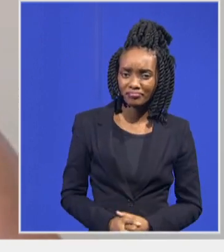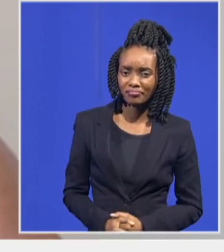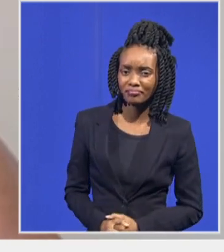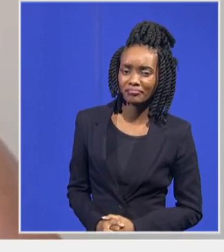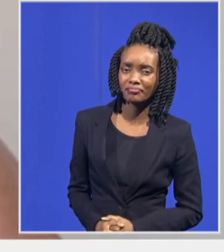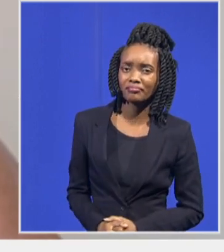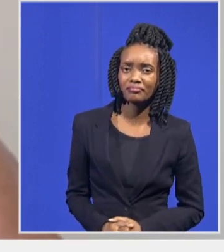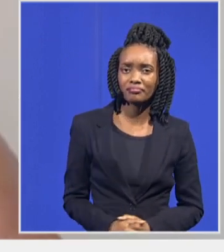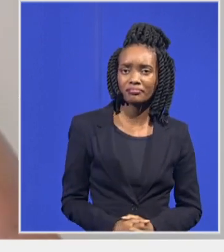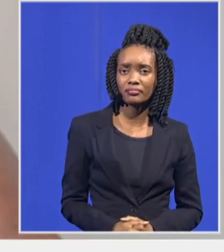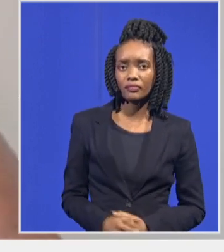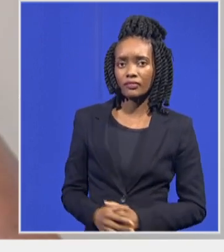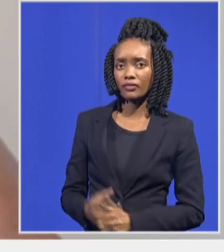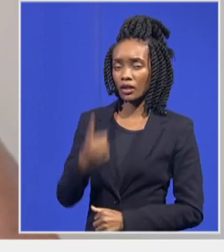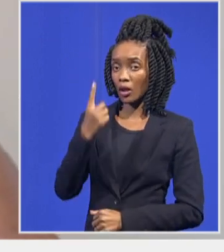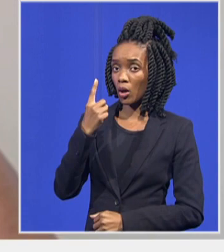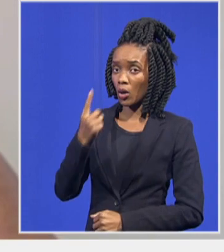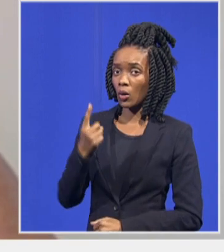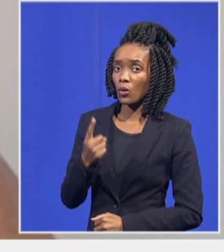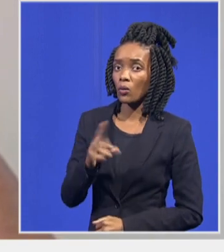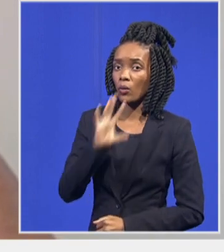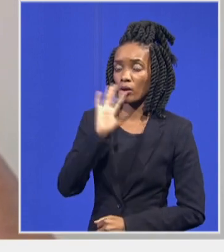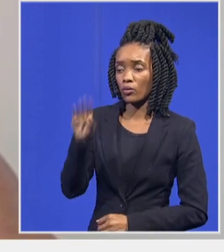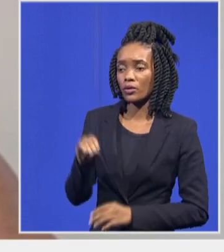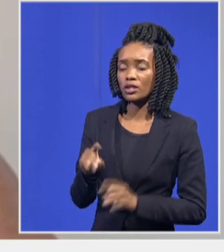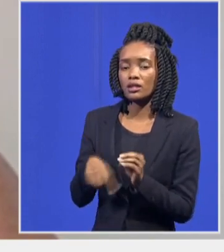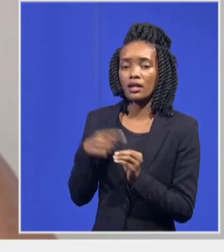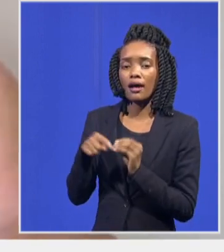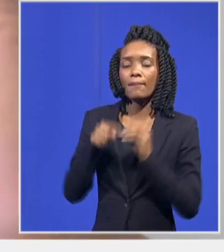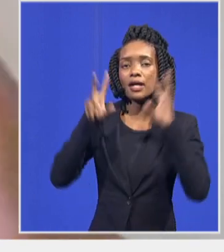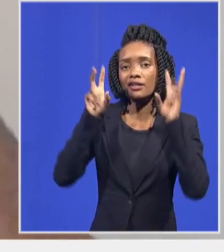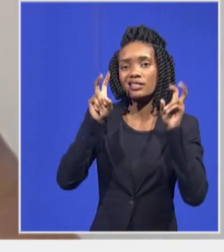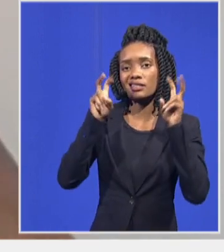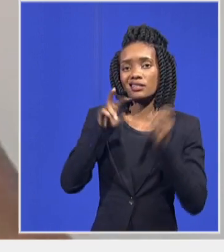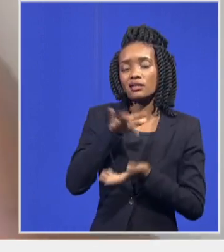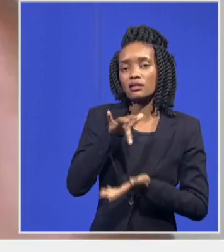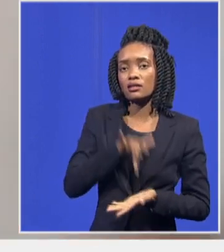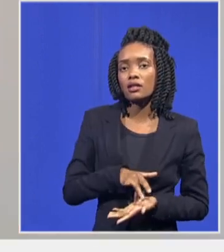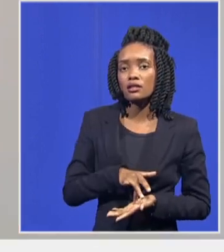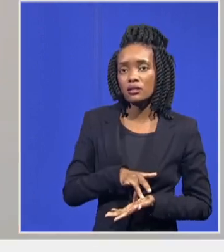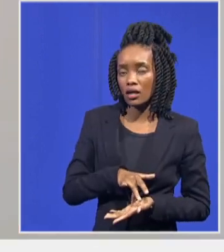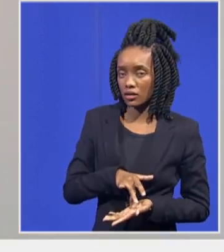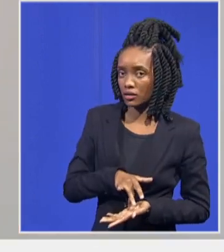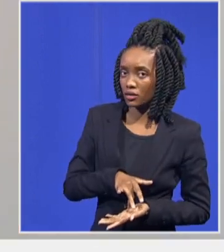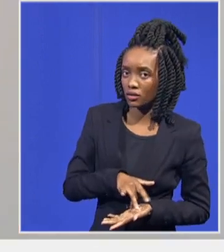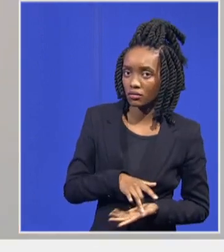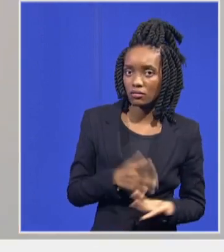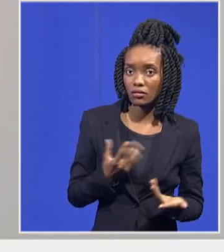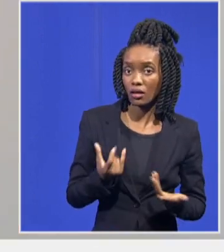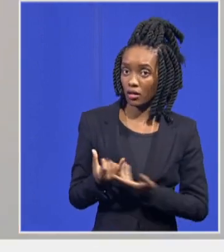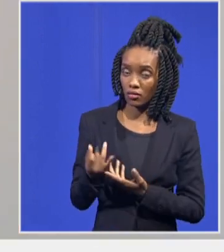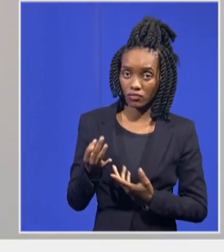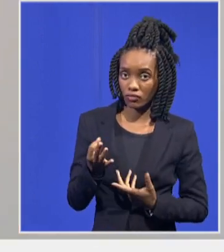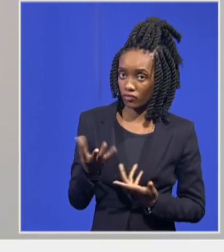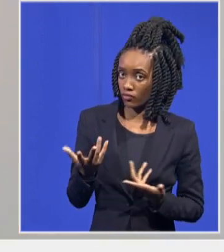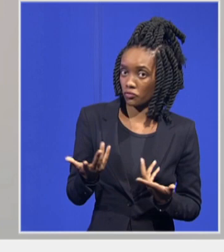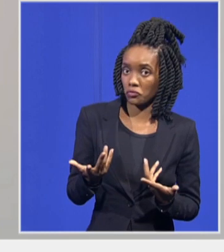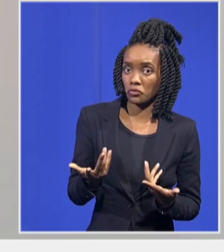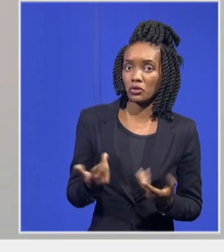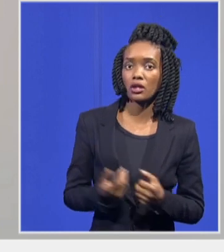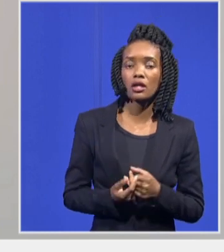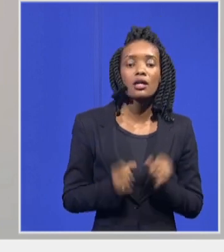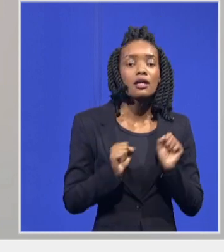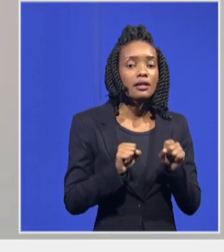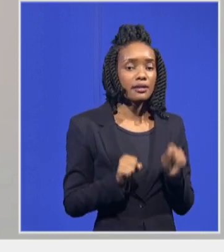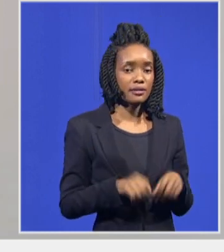There is one question about the status of the grants, whether any of the grants have started flowing in. Yes. Yes, it has.